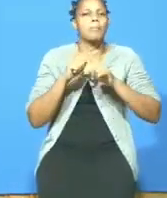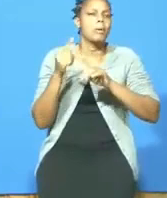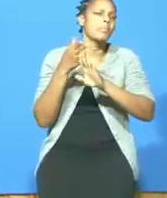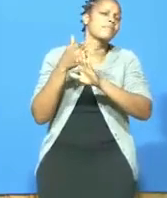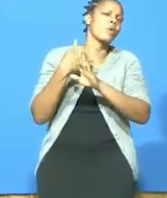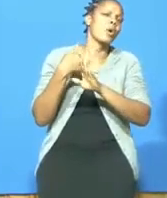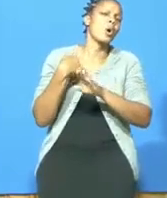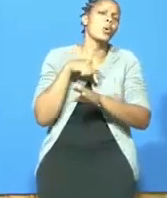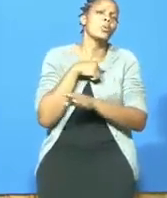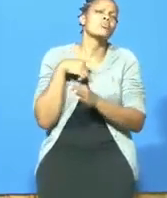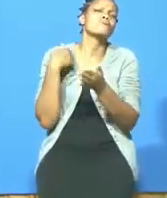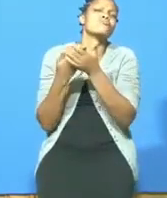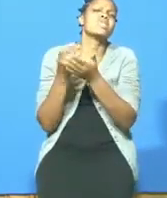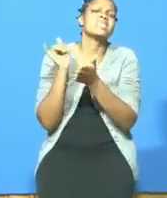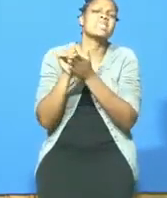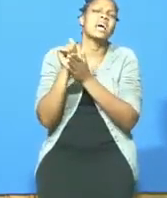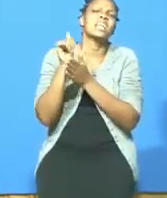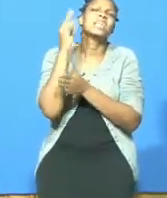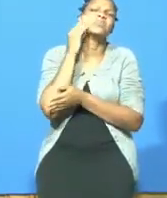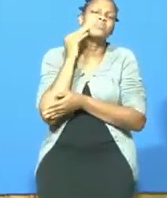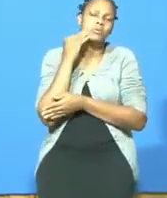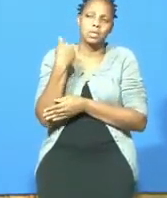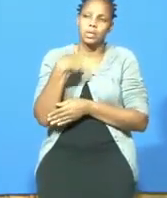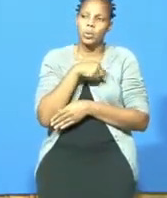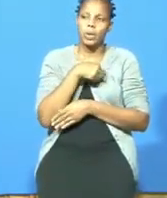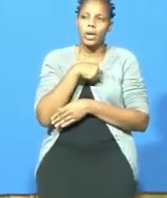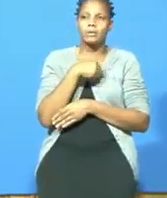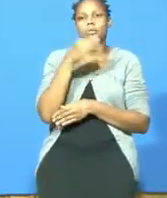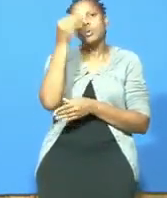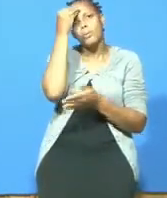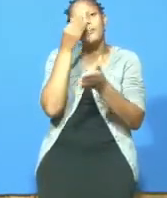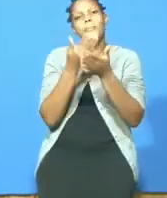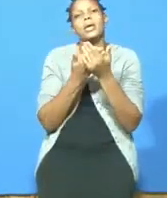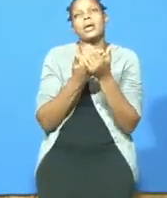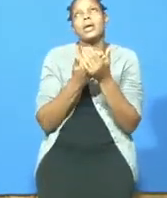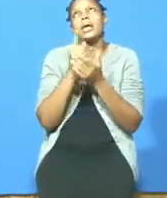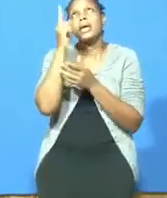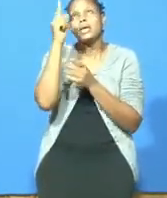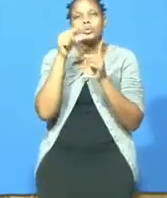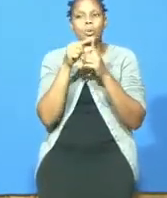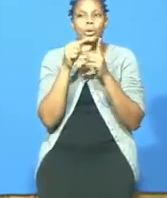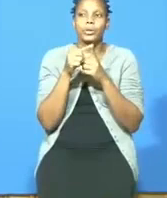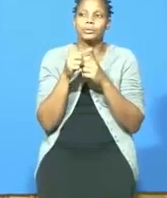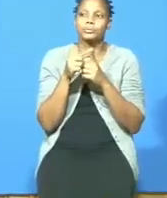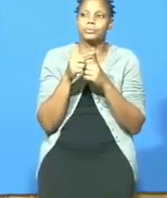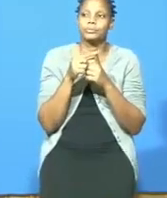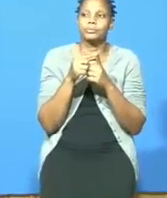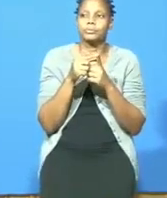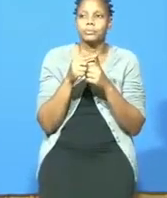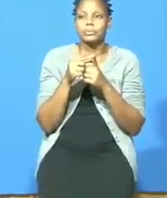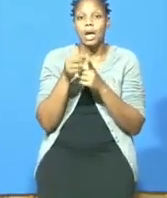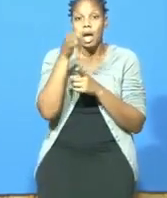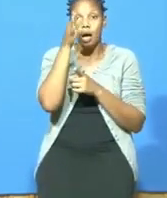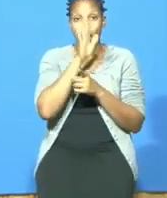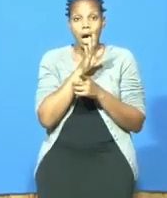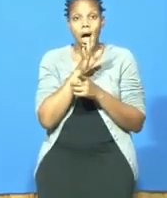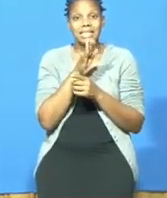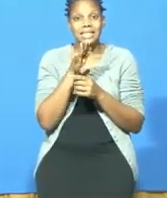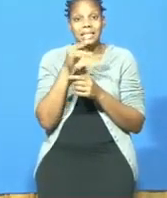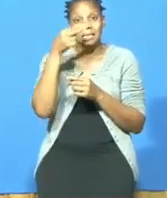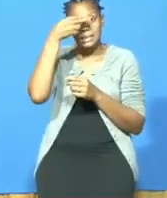that experience, we have to stand in obedience to God's word. God is sealing his